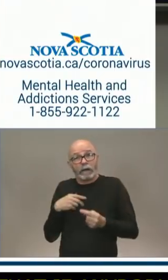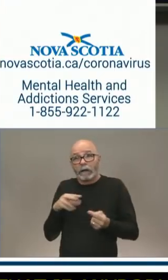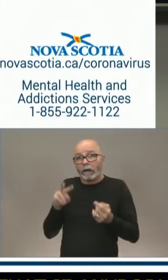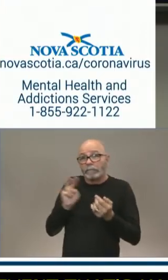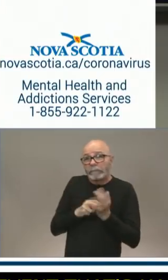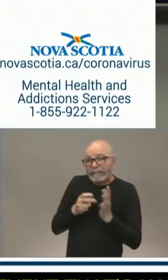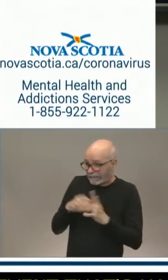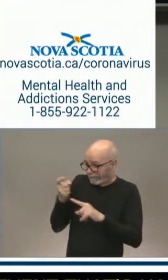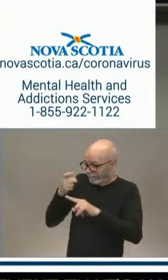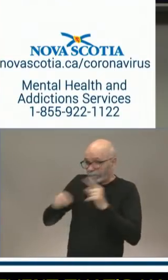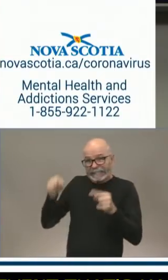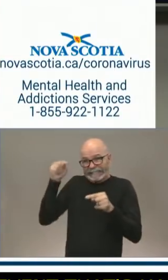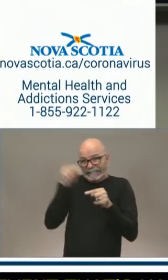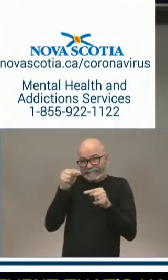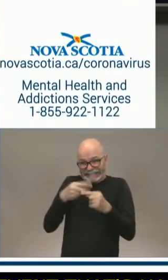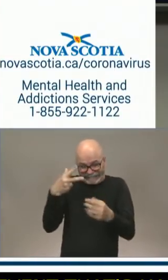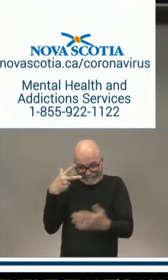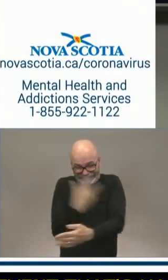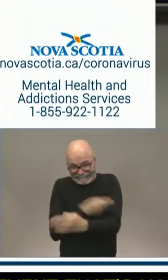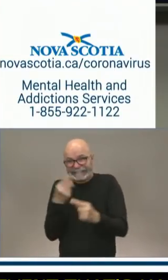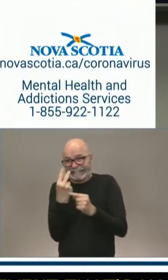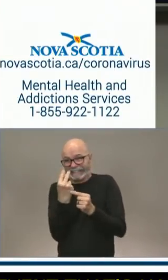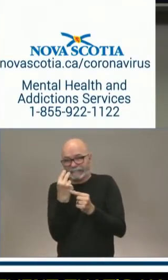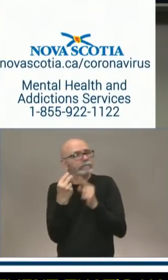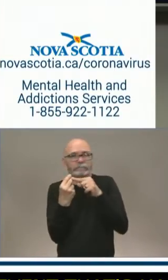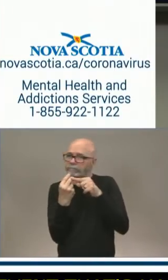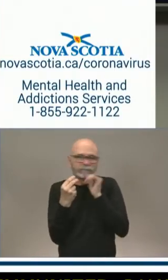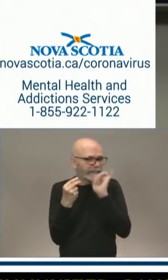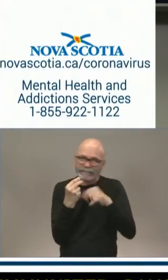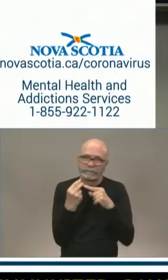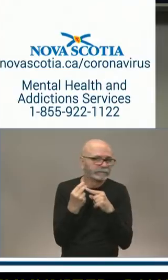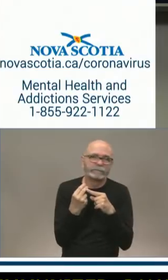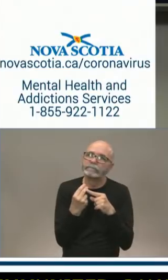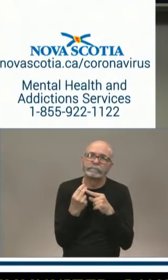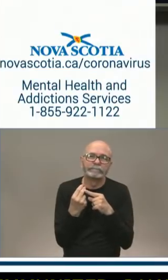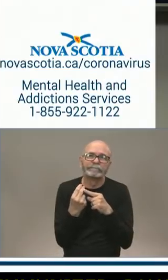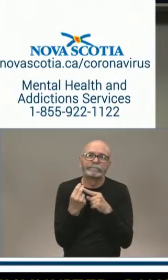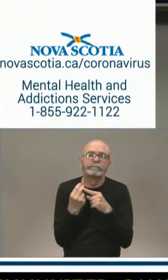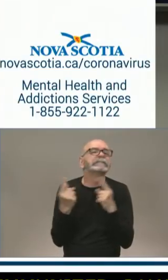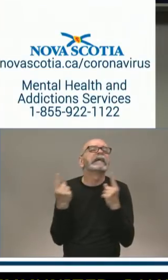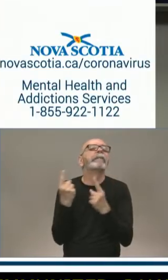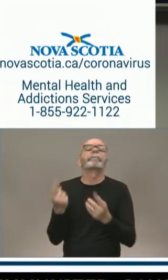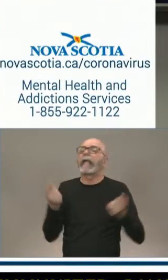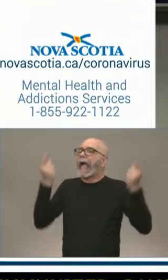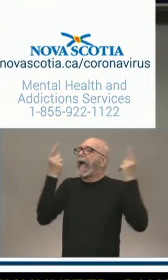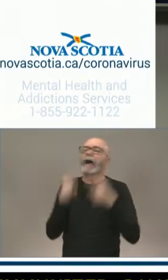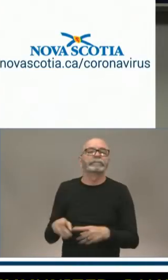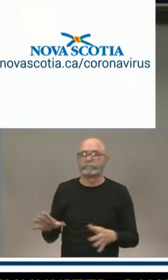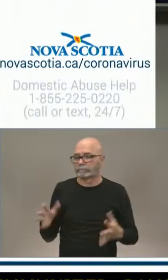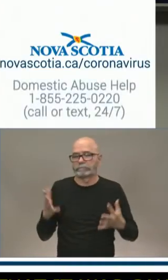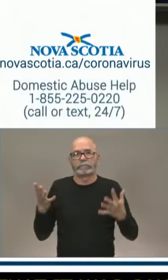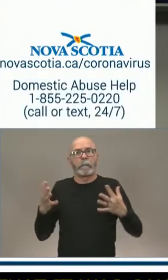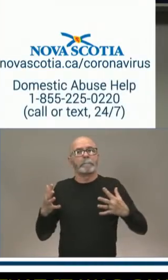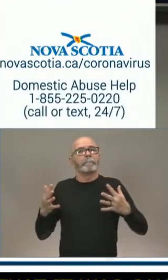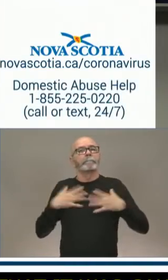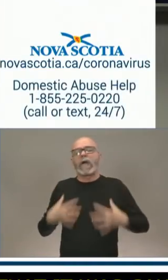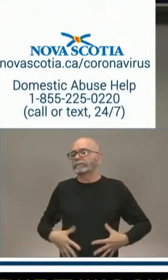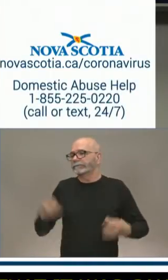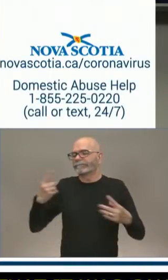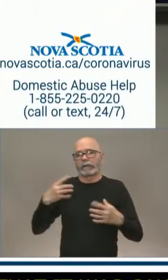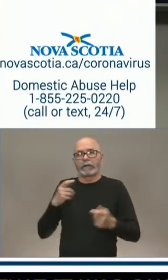by the vaccine. They don't make that judgment. It's just that something happens in close association in time after getting